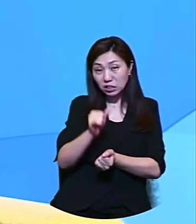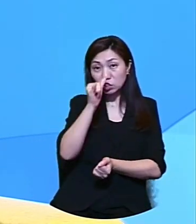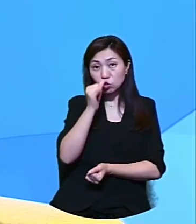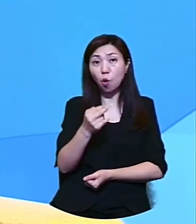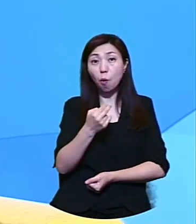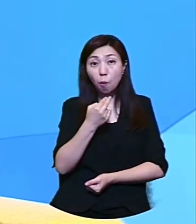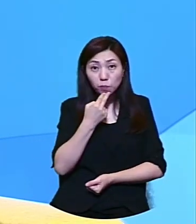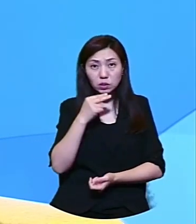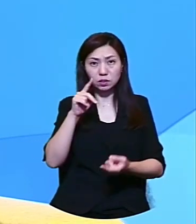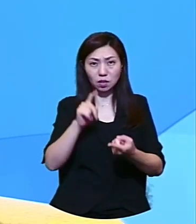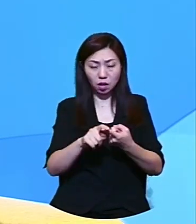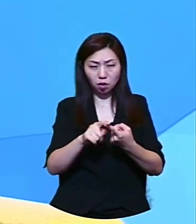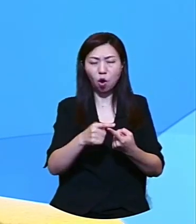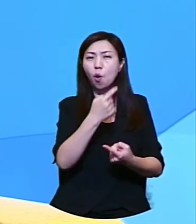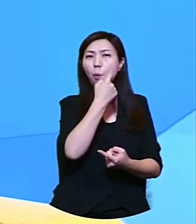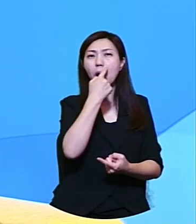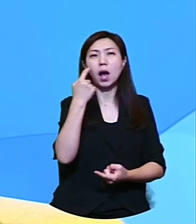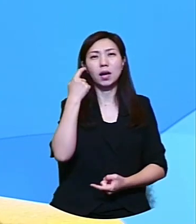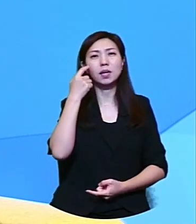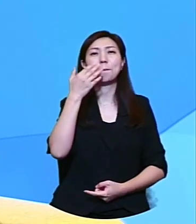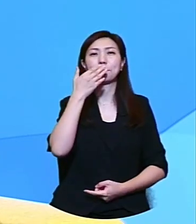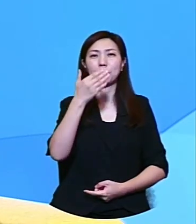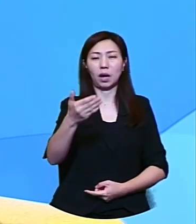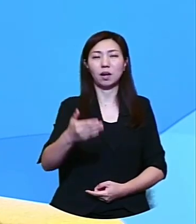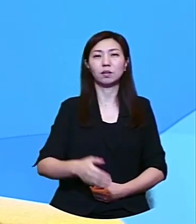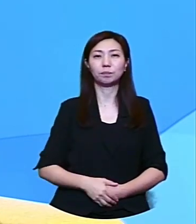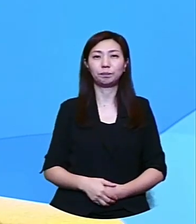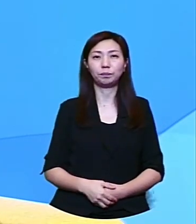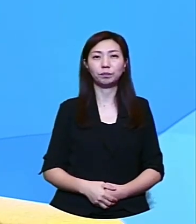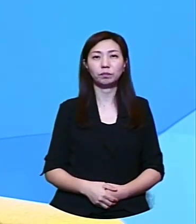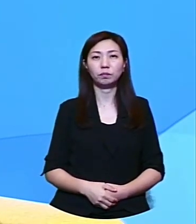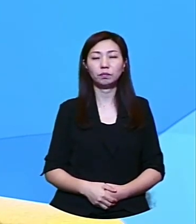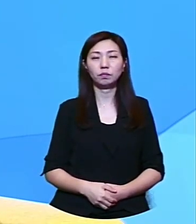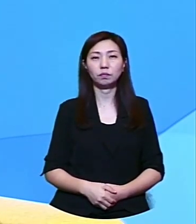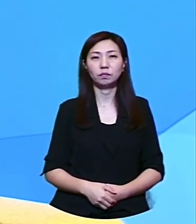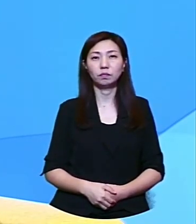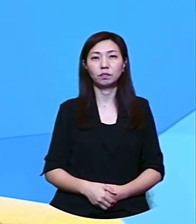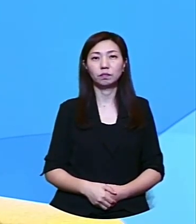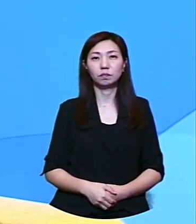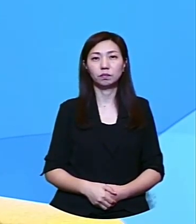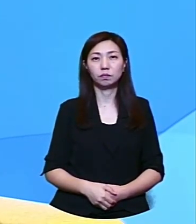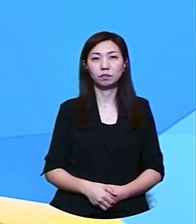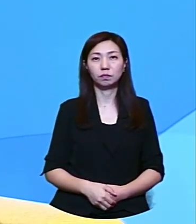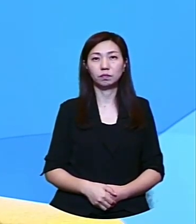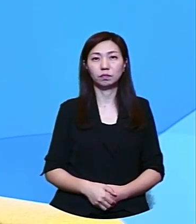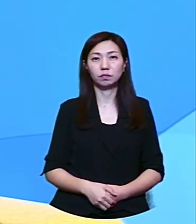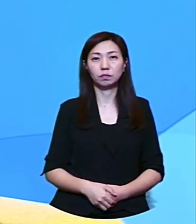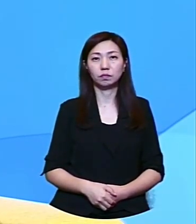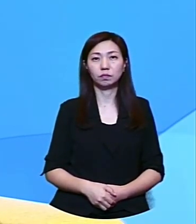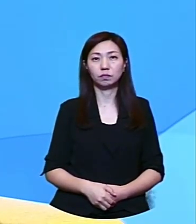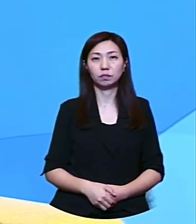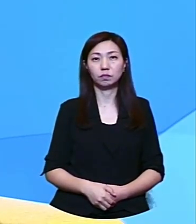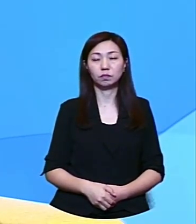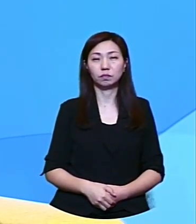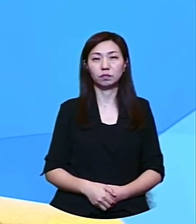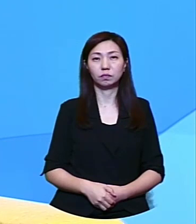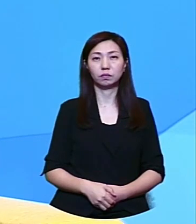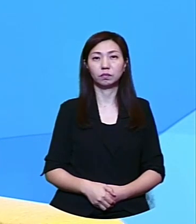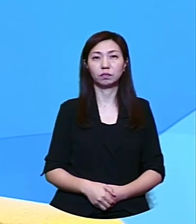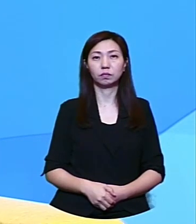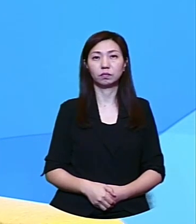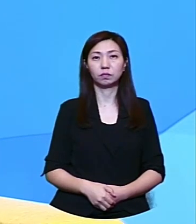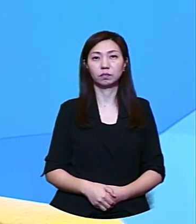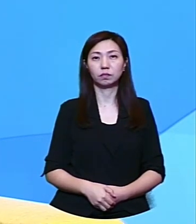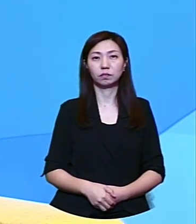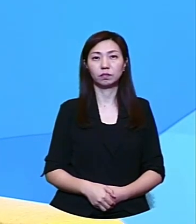gotten the malaria or not, has the malaria disease or not. So it means that it will create